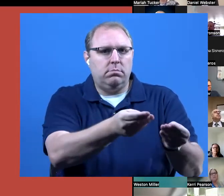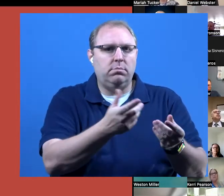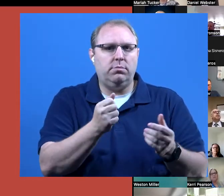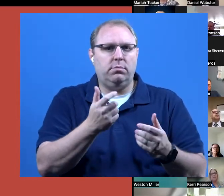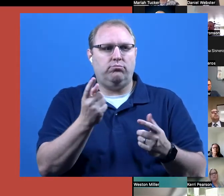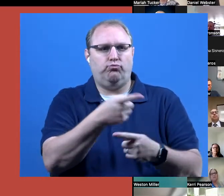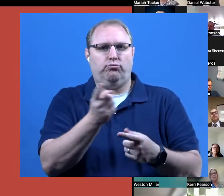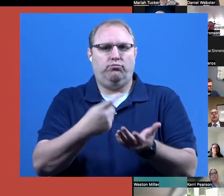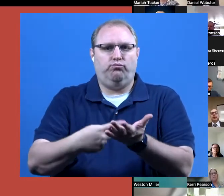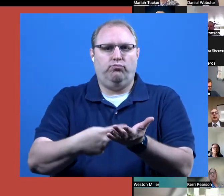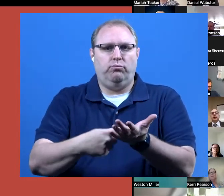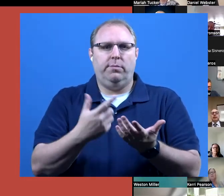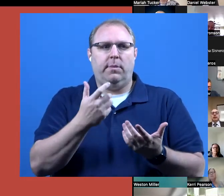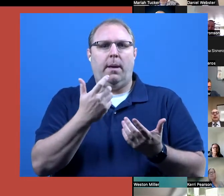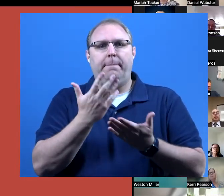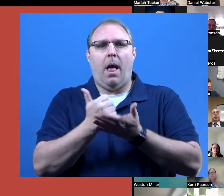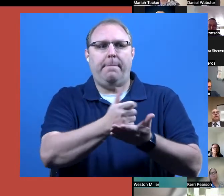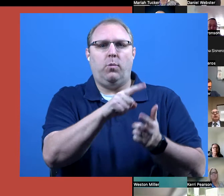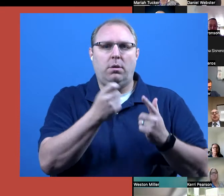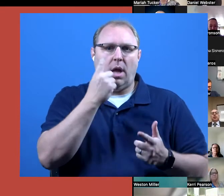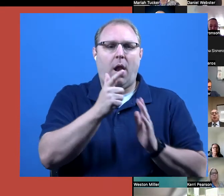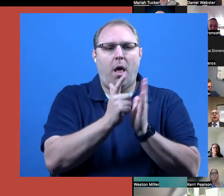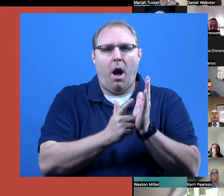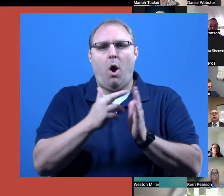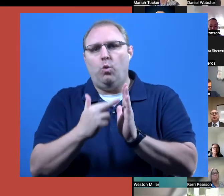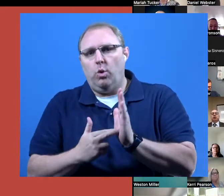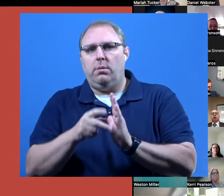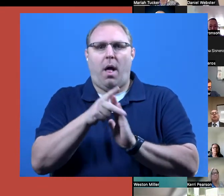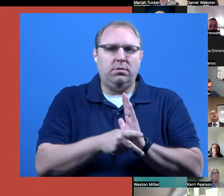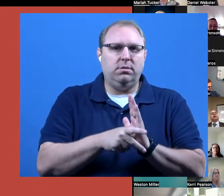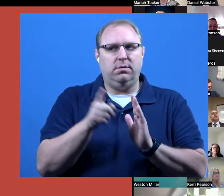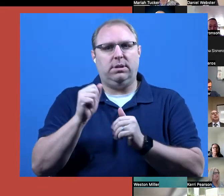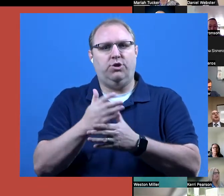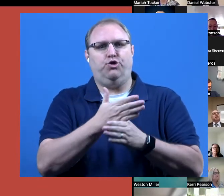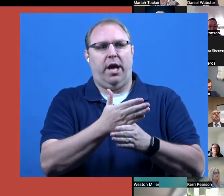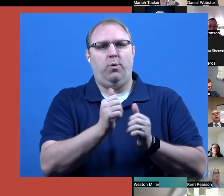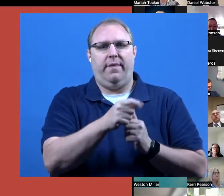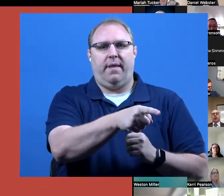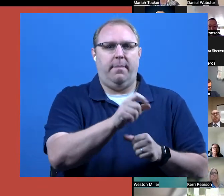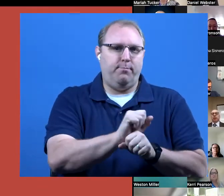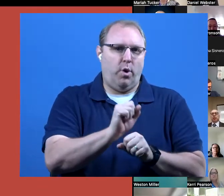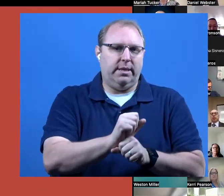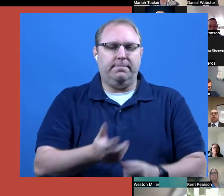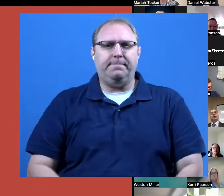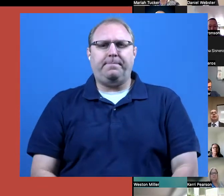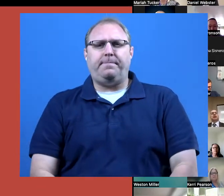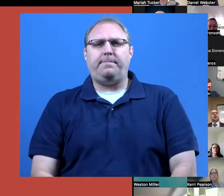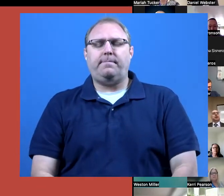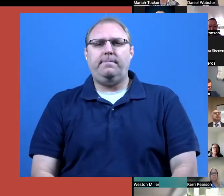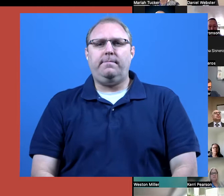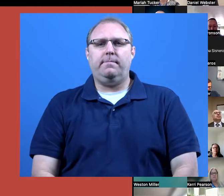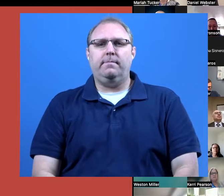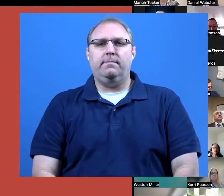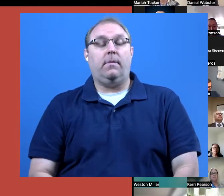So that's the answer. Is there a way to shorten the 18-week rule with